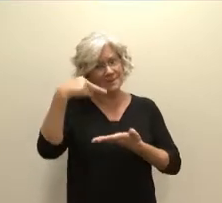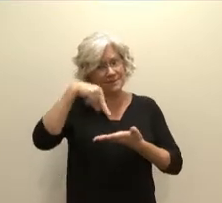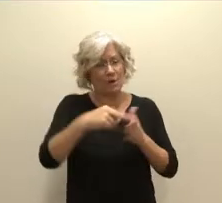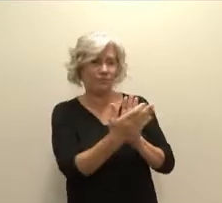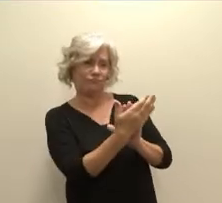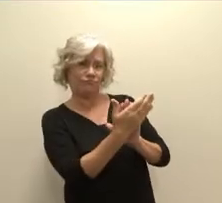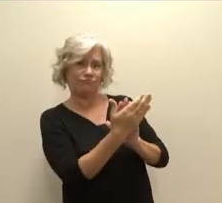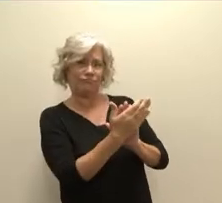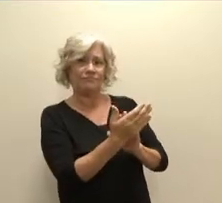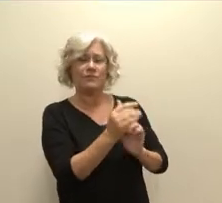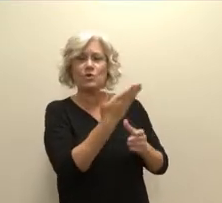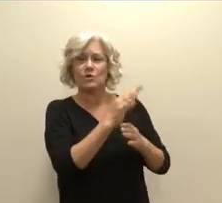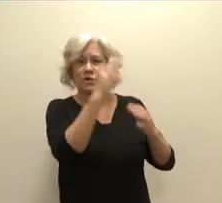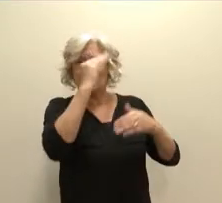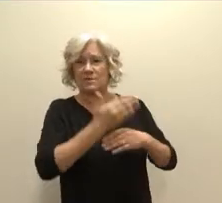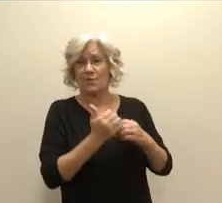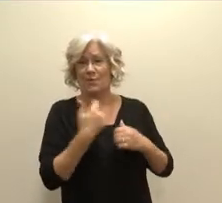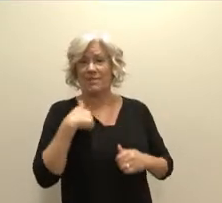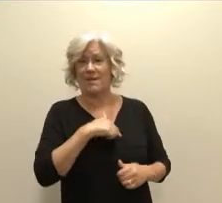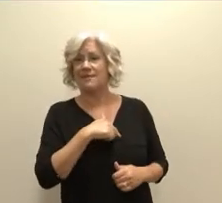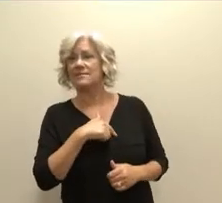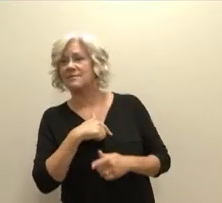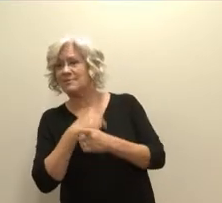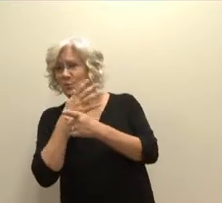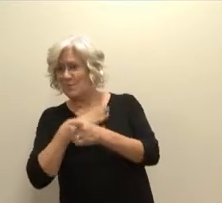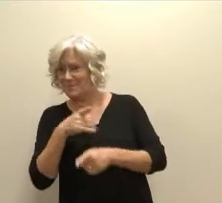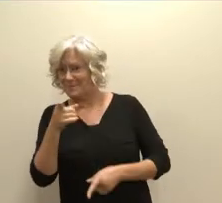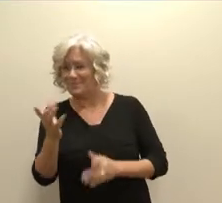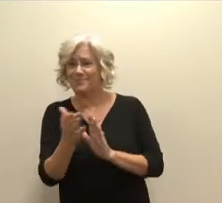you for sharing your son with us?